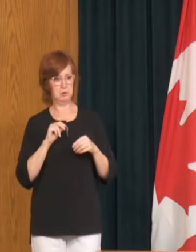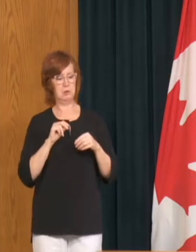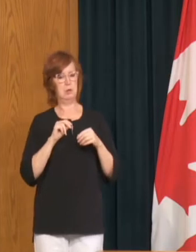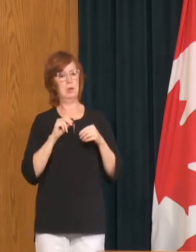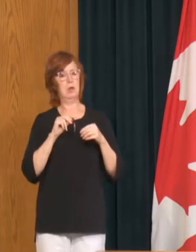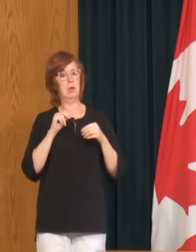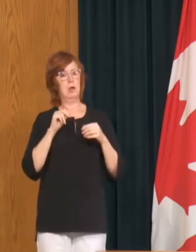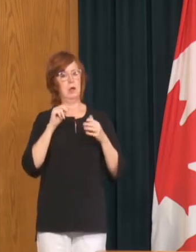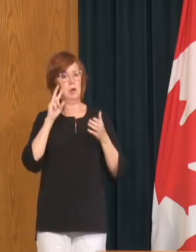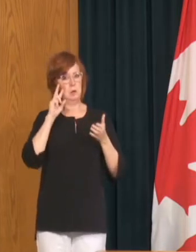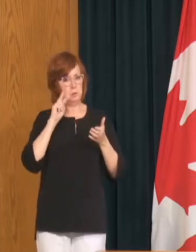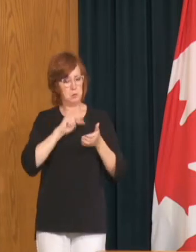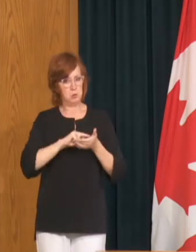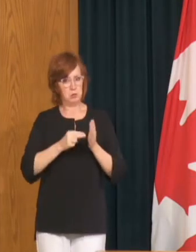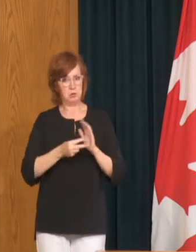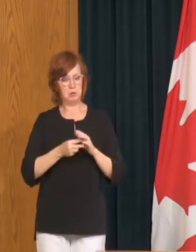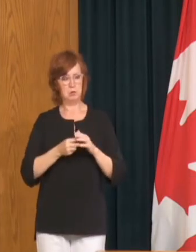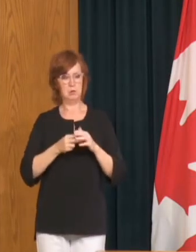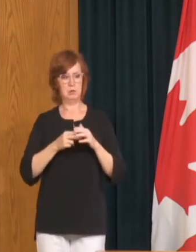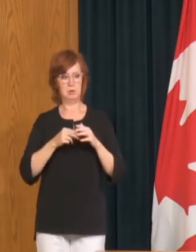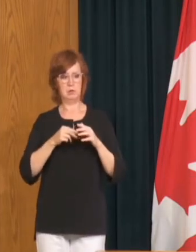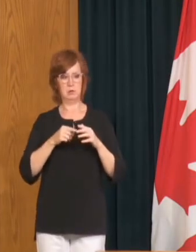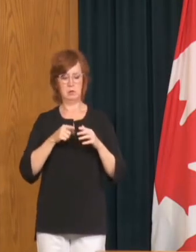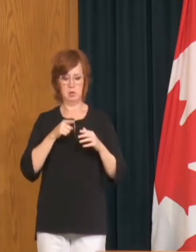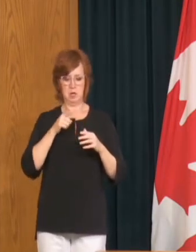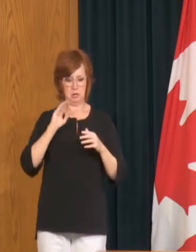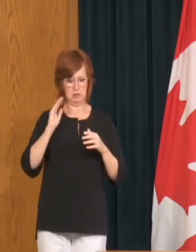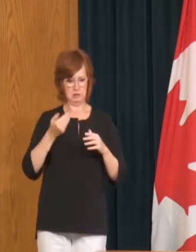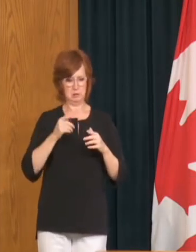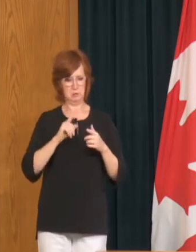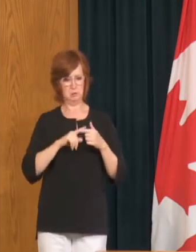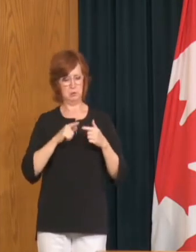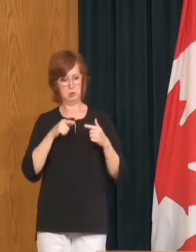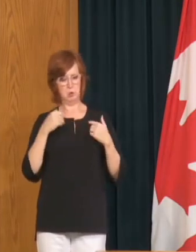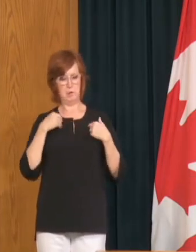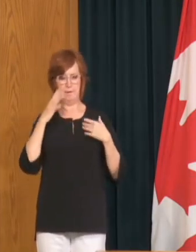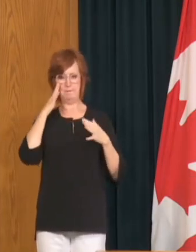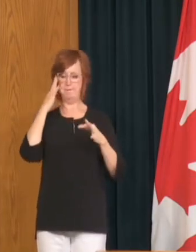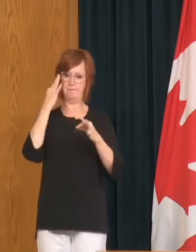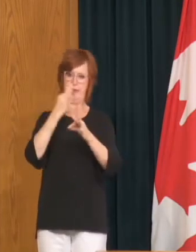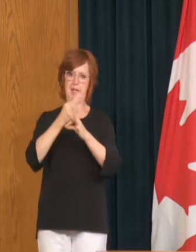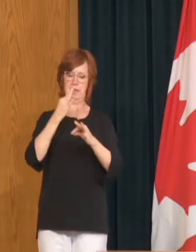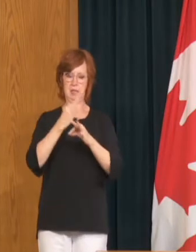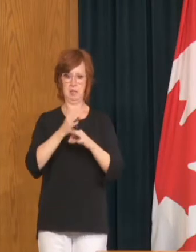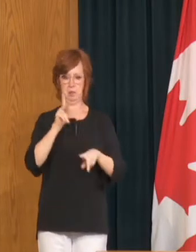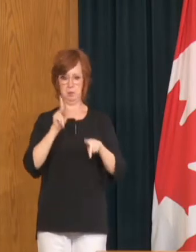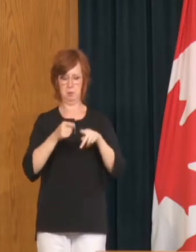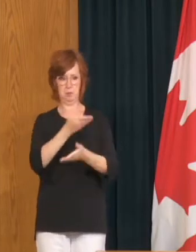recovery that you clearly have a lot of confidence in. You said that you have faith that the people